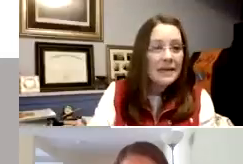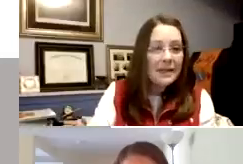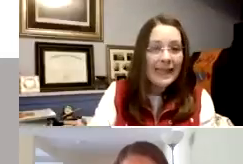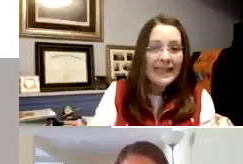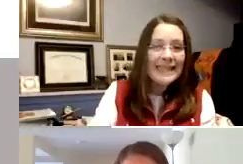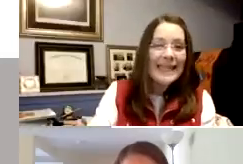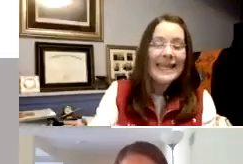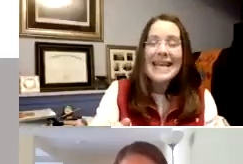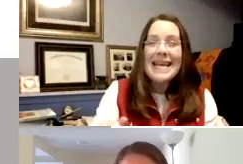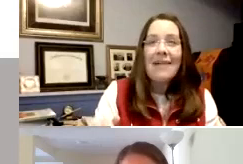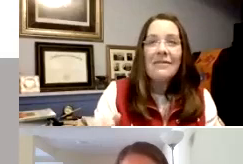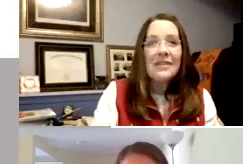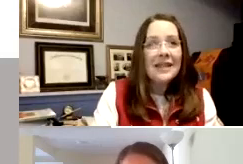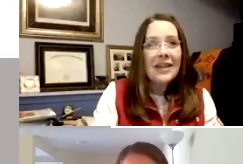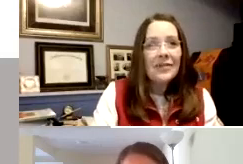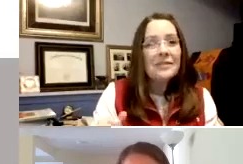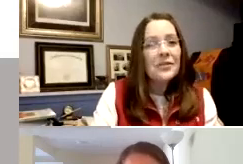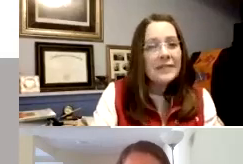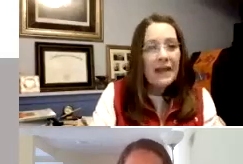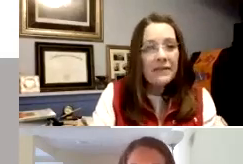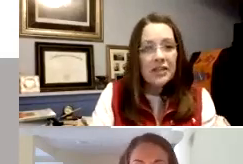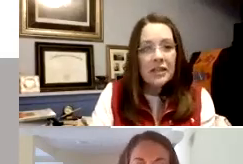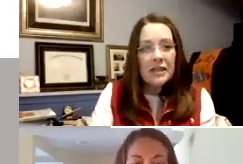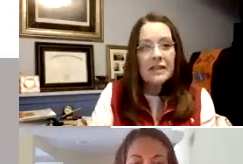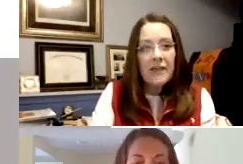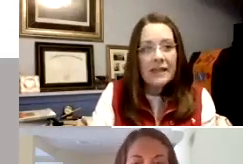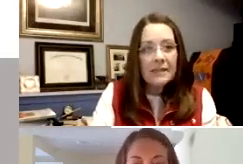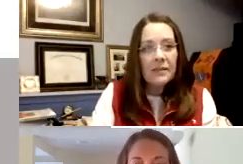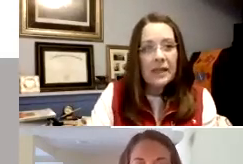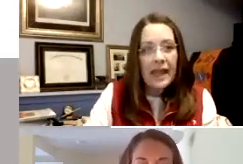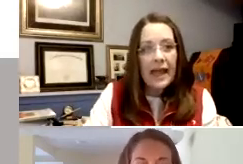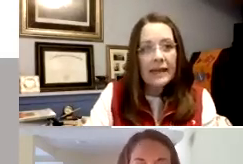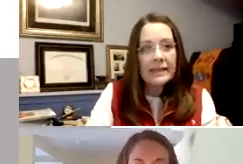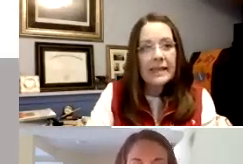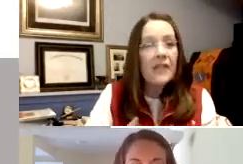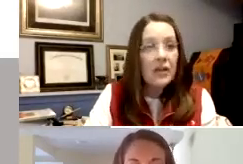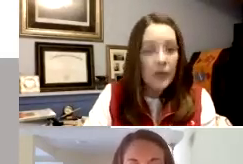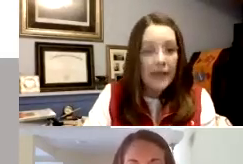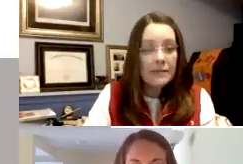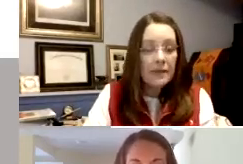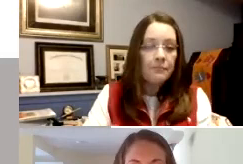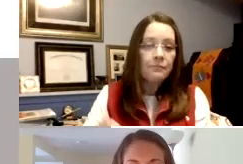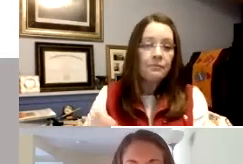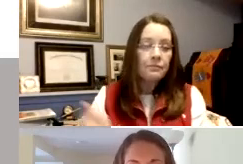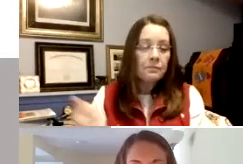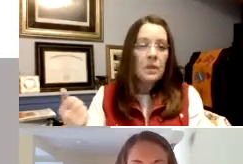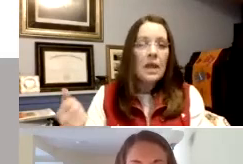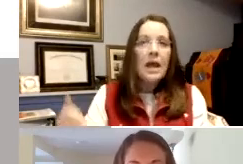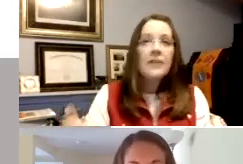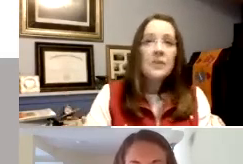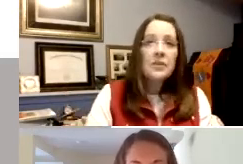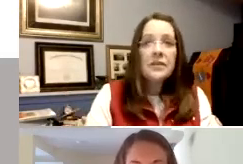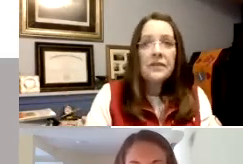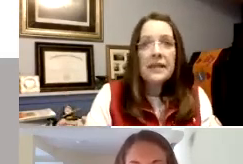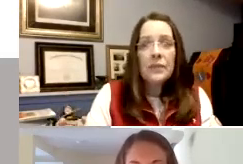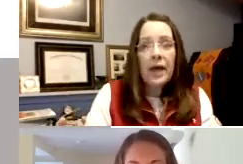I'm going to manipulate this thing. Visually guided reach, I'm using my vision to find something and then grasp it. And